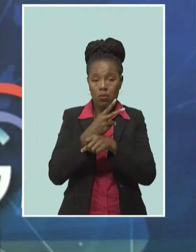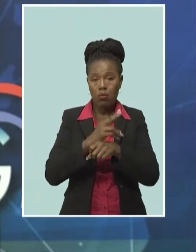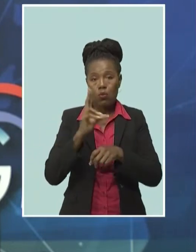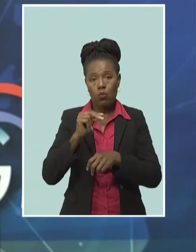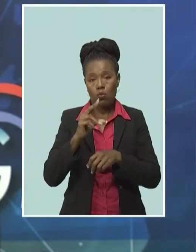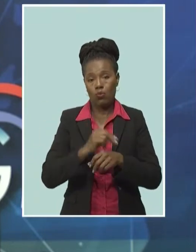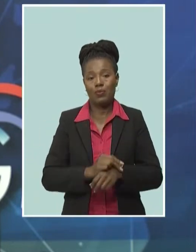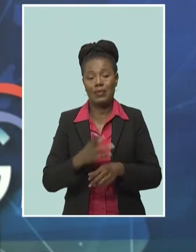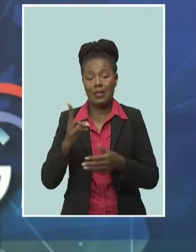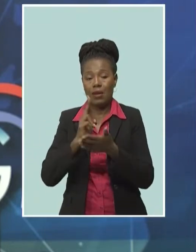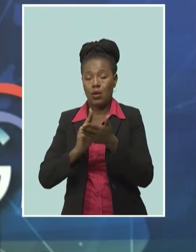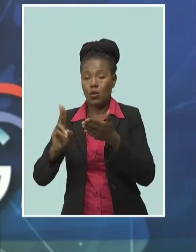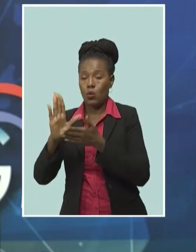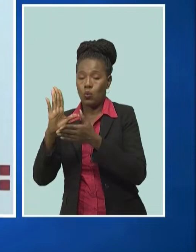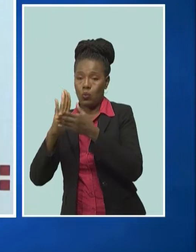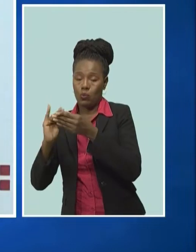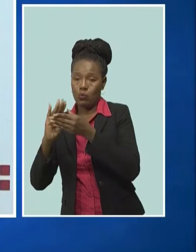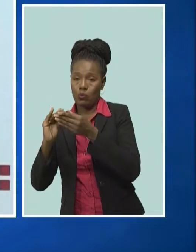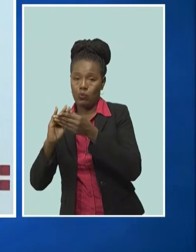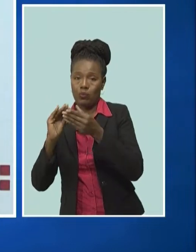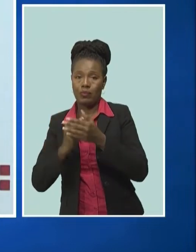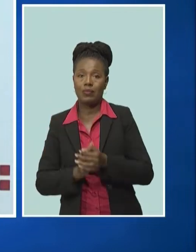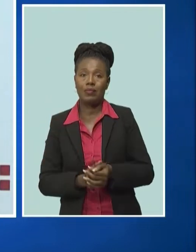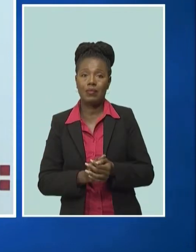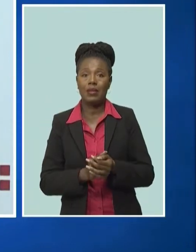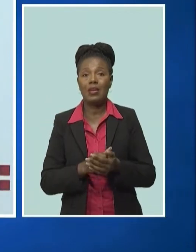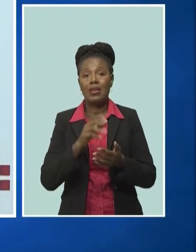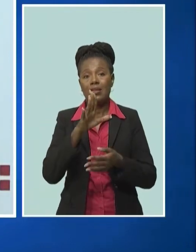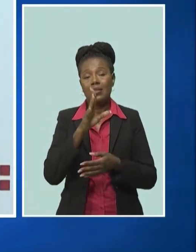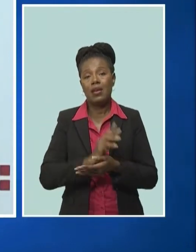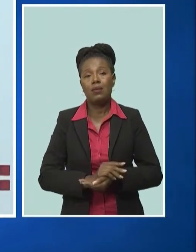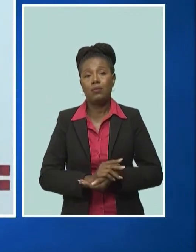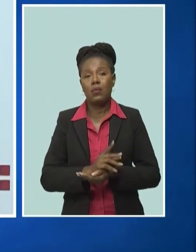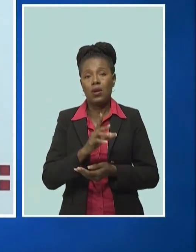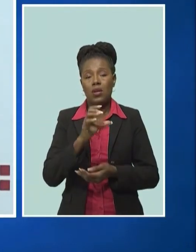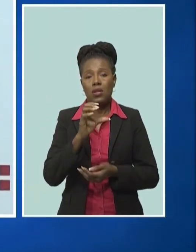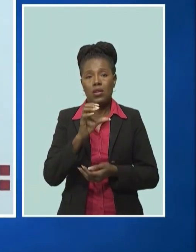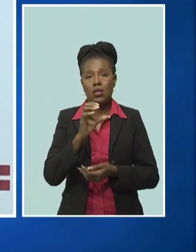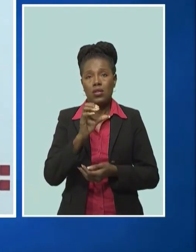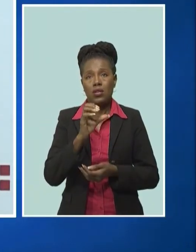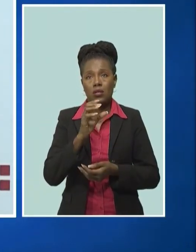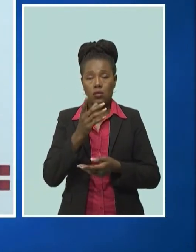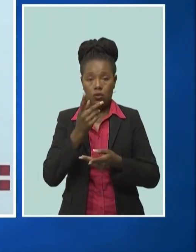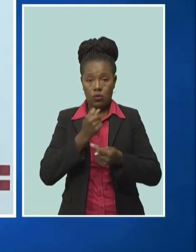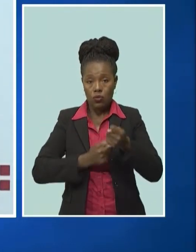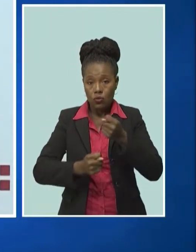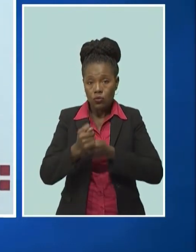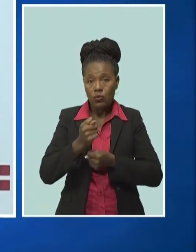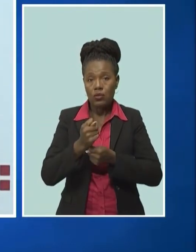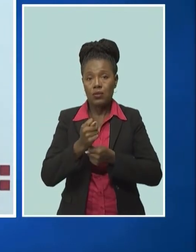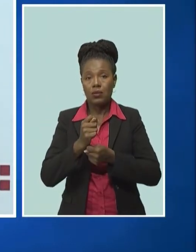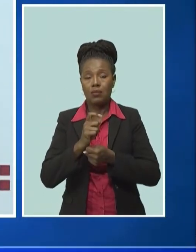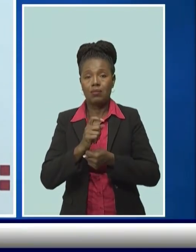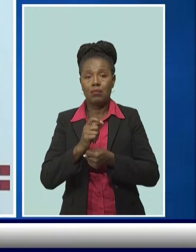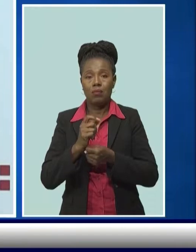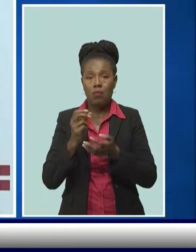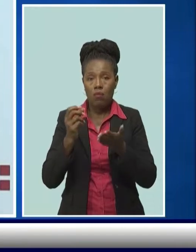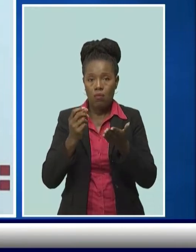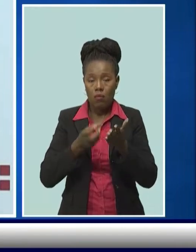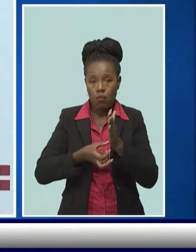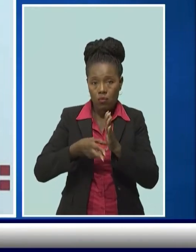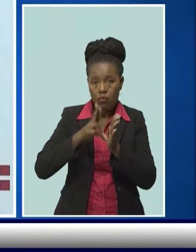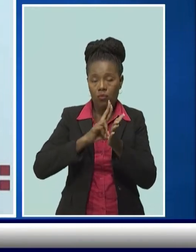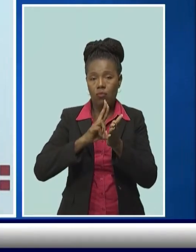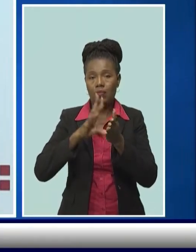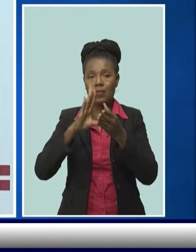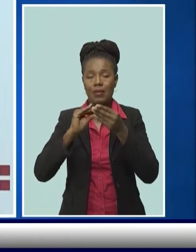UWI Cave Hill campus. The revised Treaty of Chaguaramas speaks of countries, regions, and sectors which are under or